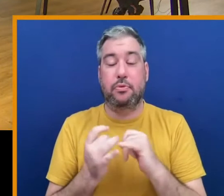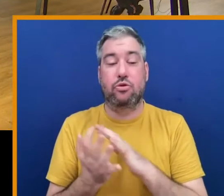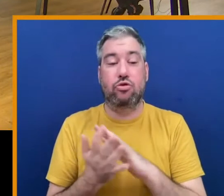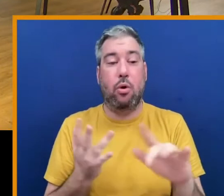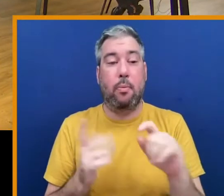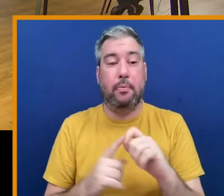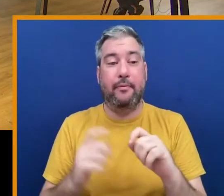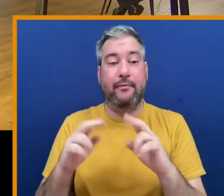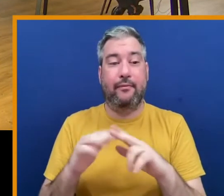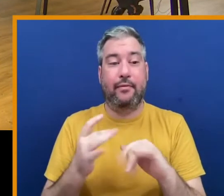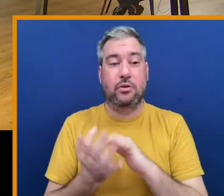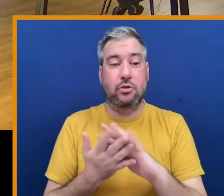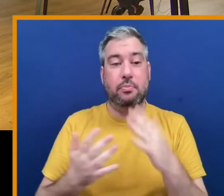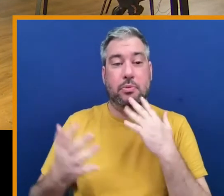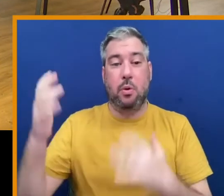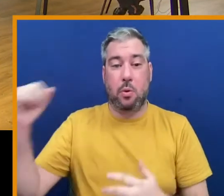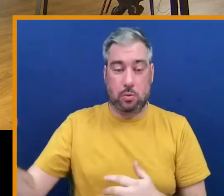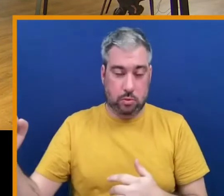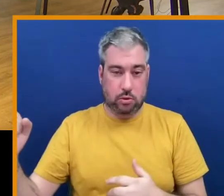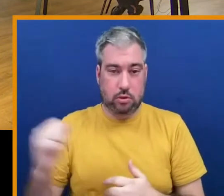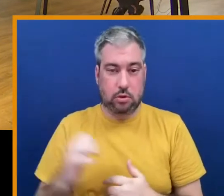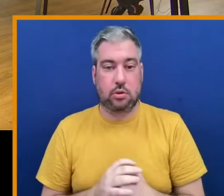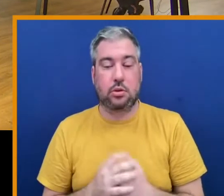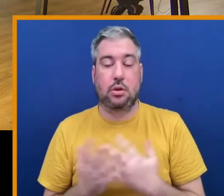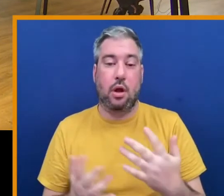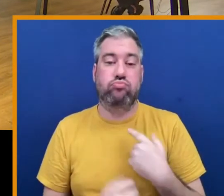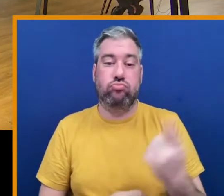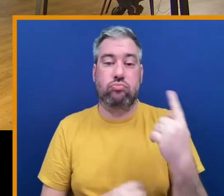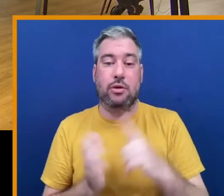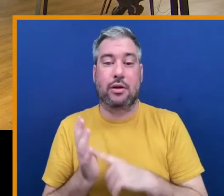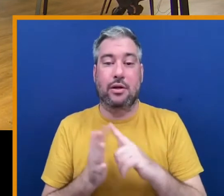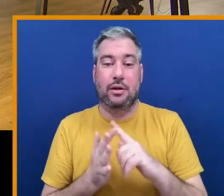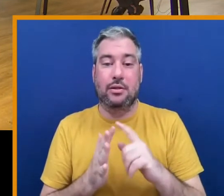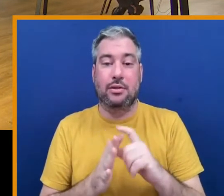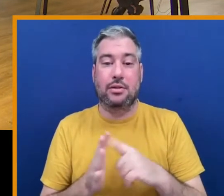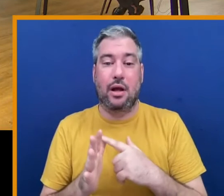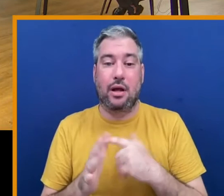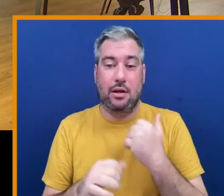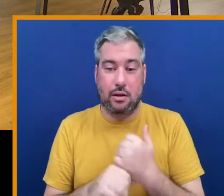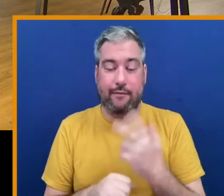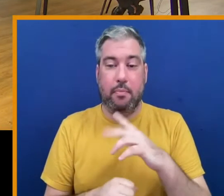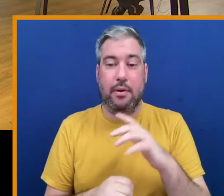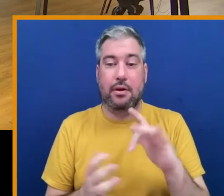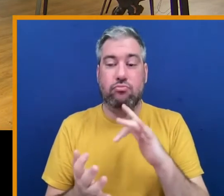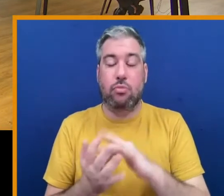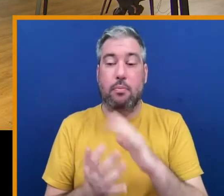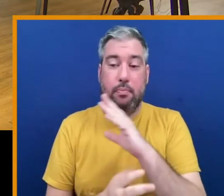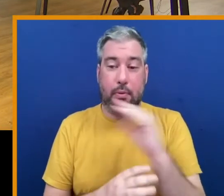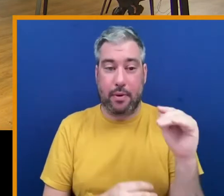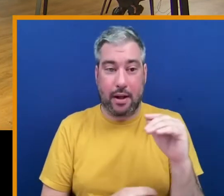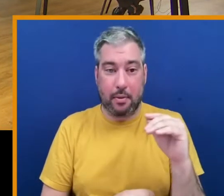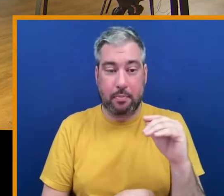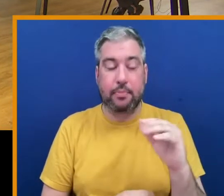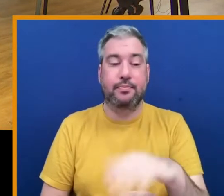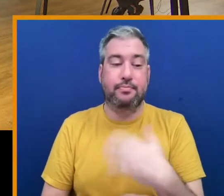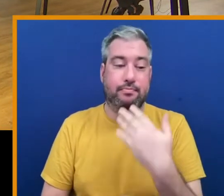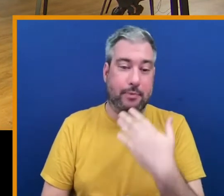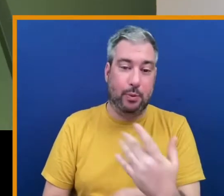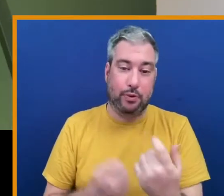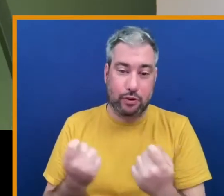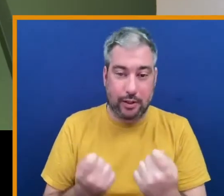Central Birmingham. Lee. Thank you, Chair. You can see why I'm a proud West Midlander with Helen Morgan, our fantastic new